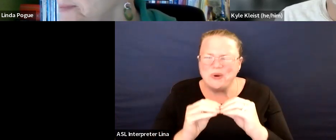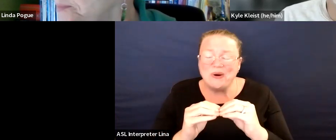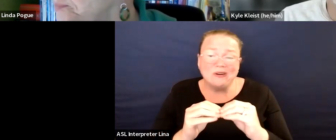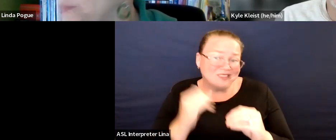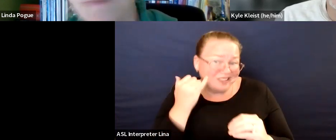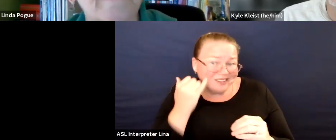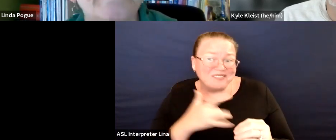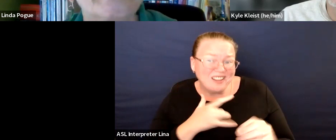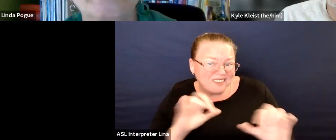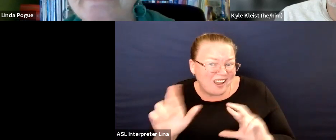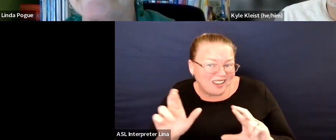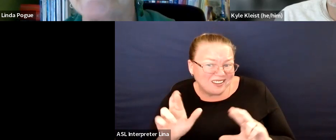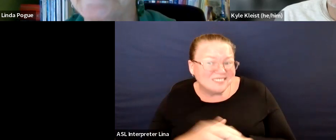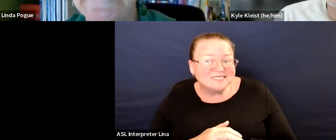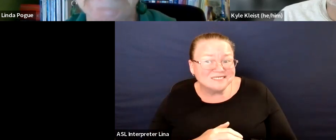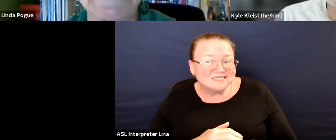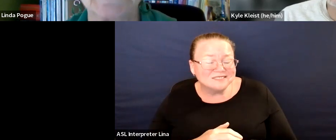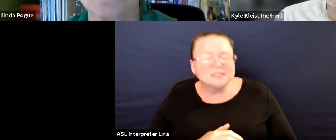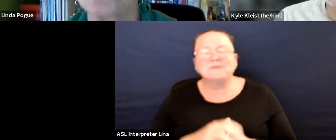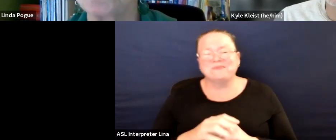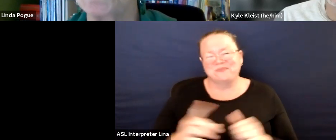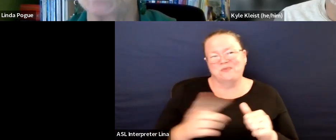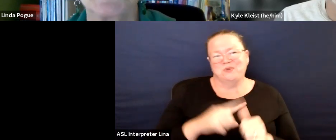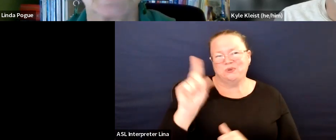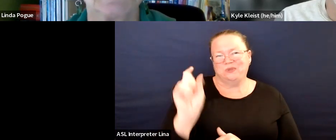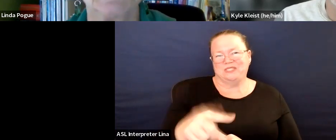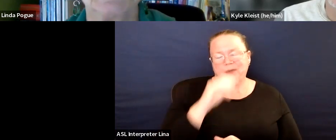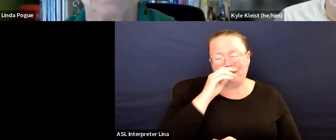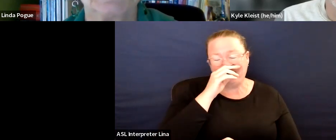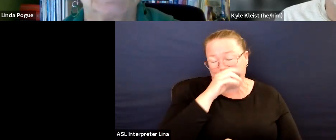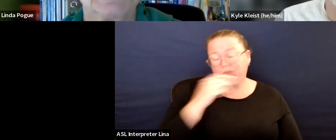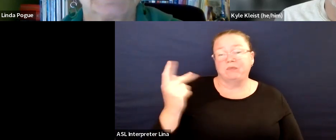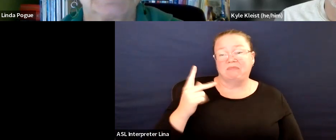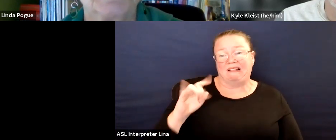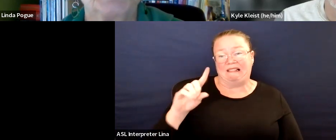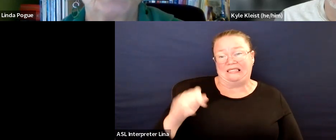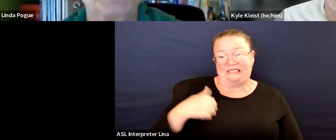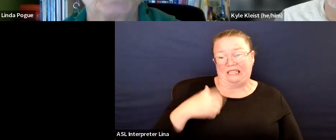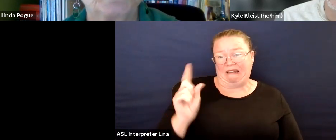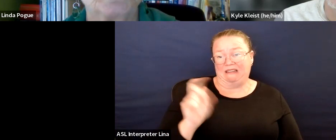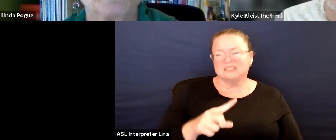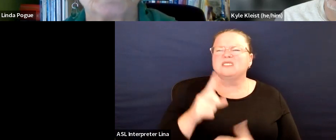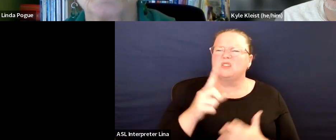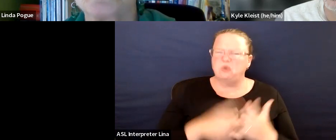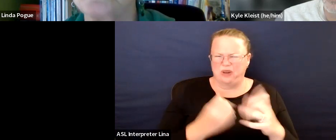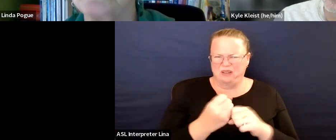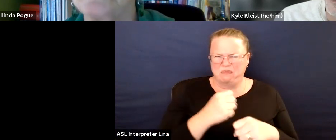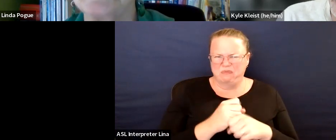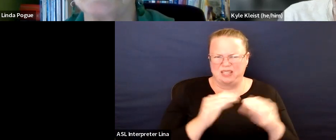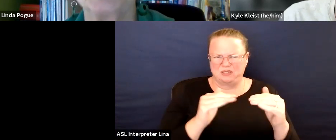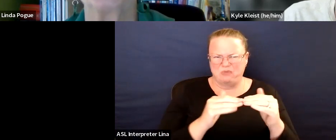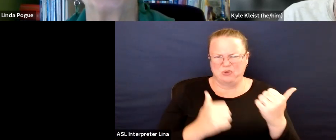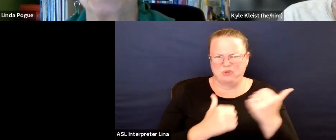for it. Yeah. So the first question Linda and I wanted to ask people is, what makes peer support